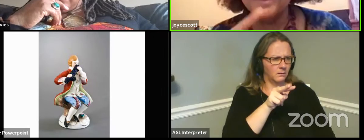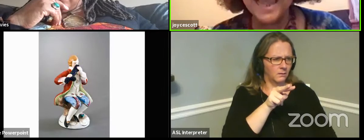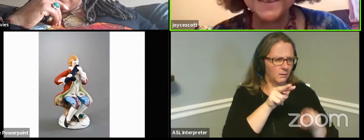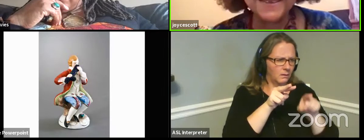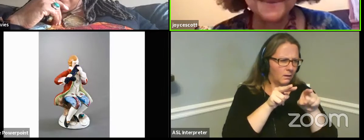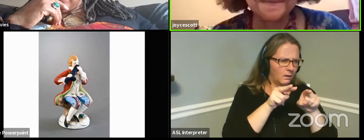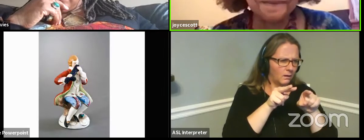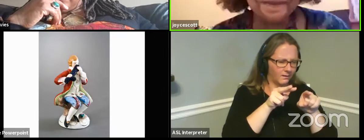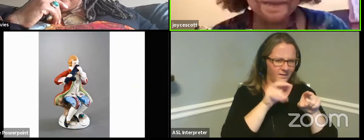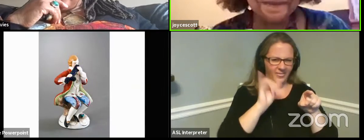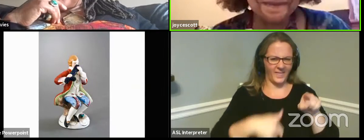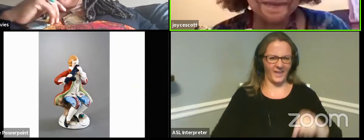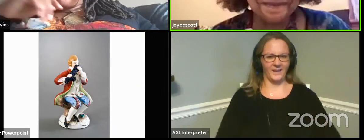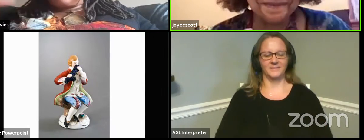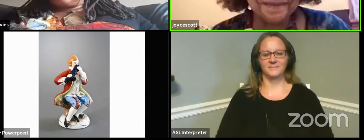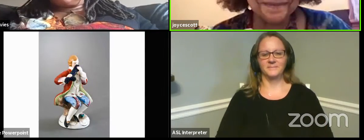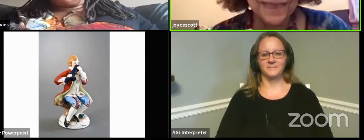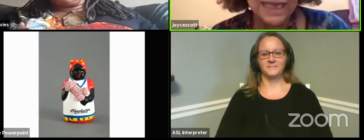next.